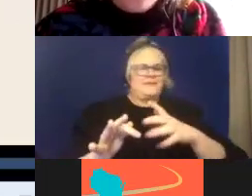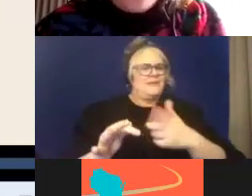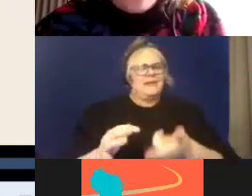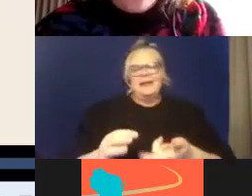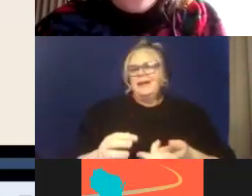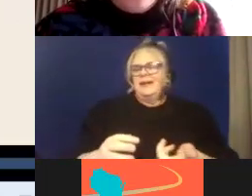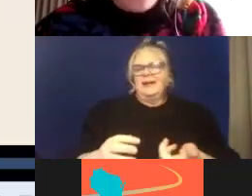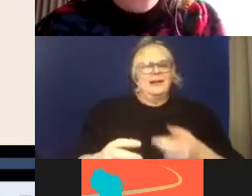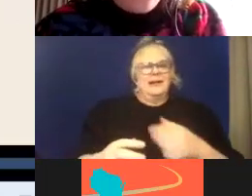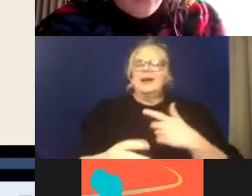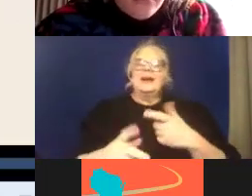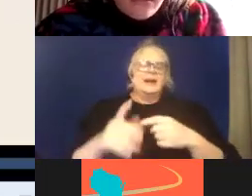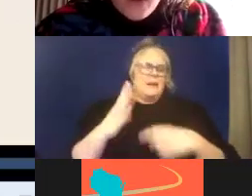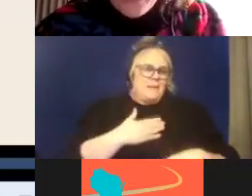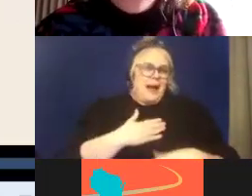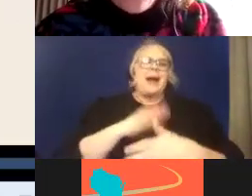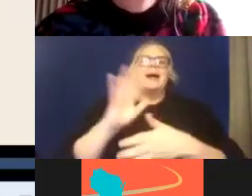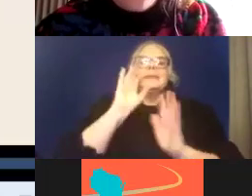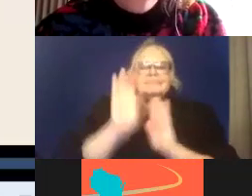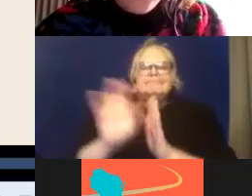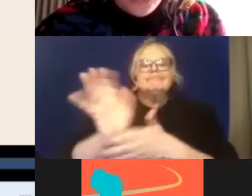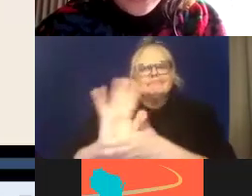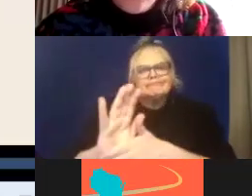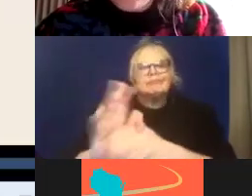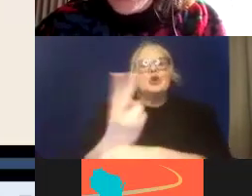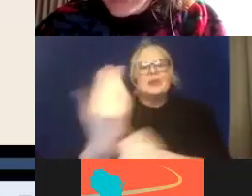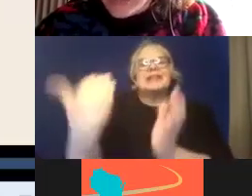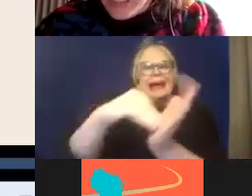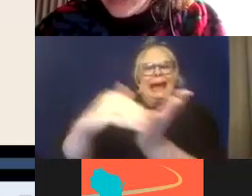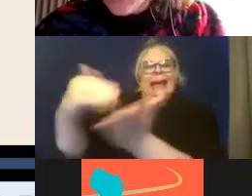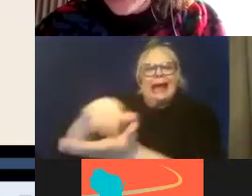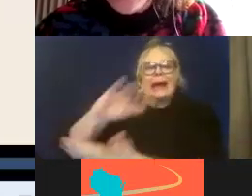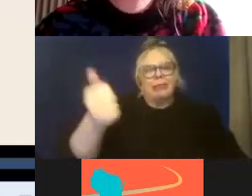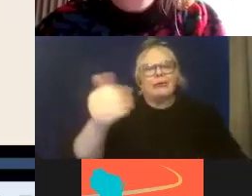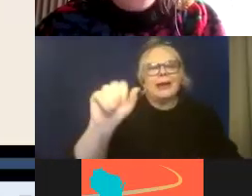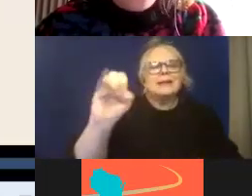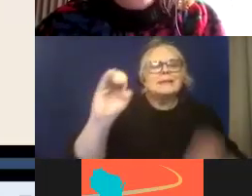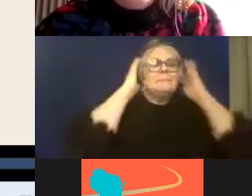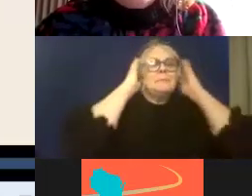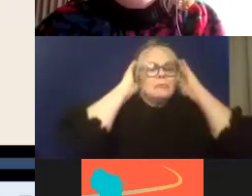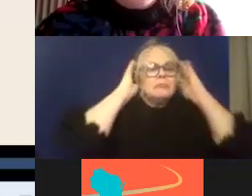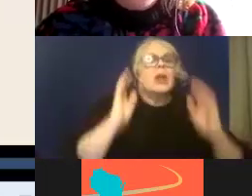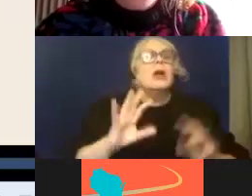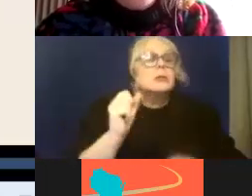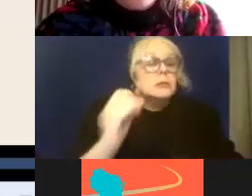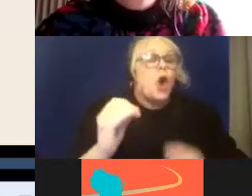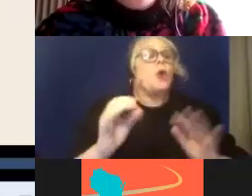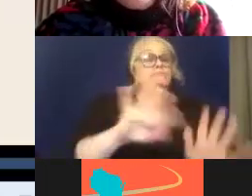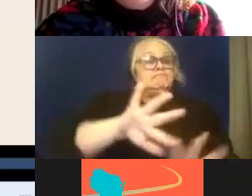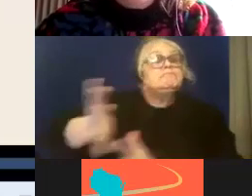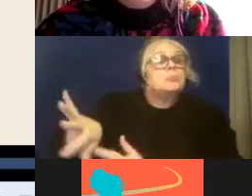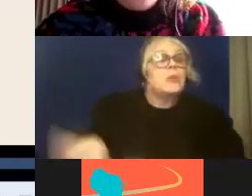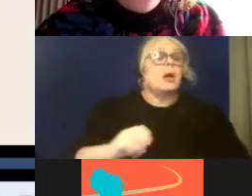is because they were very young or because they were unconscious, intoxicated, or otherwise unable to form memories in the